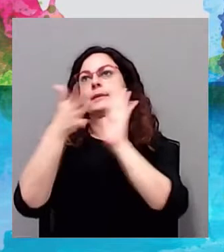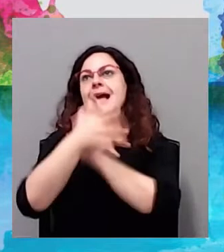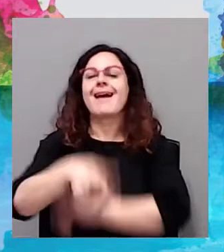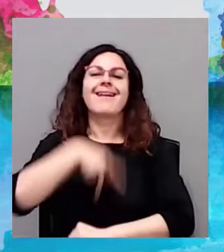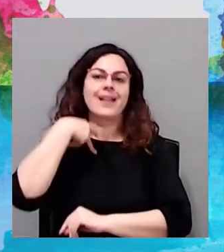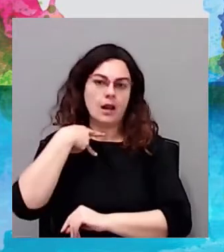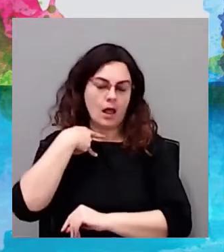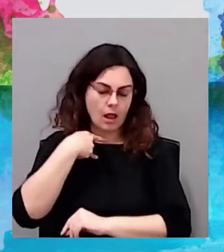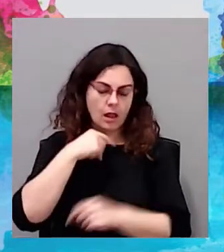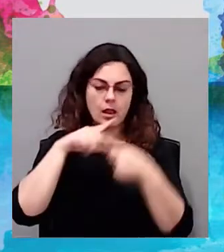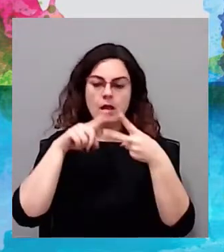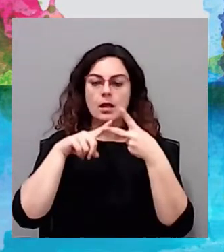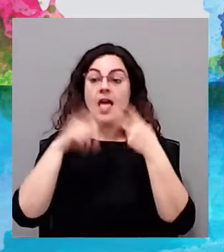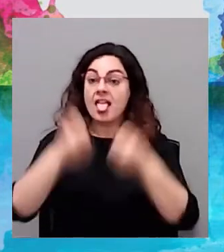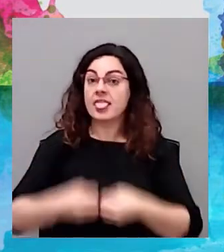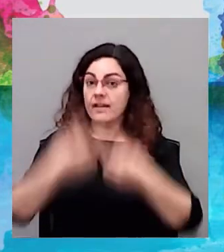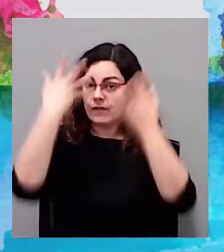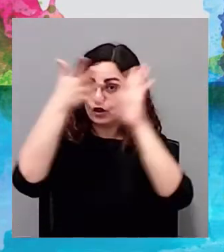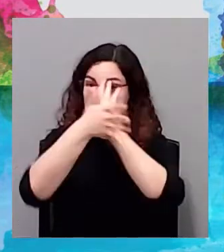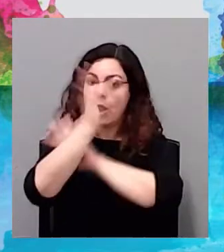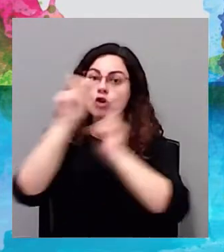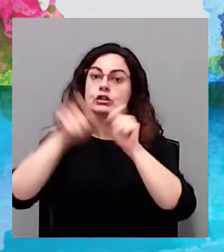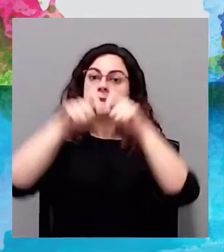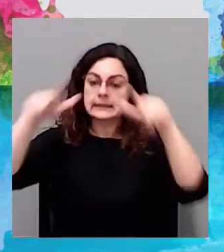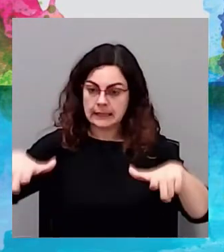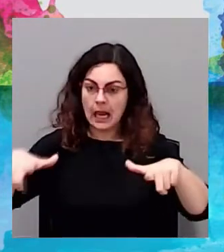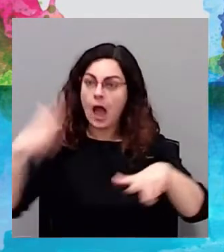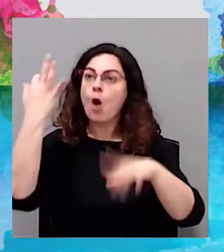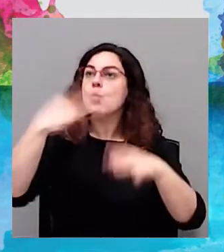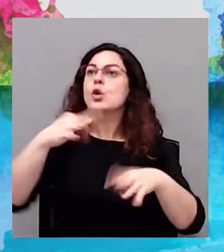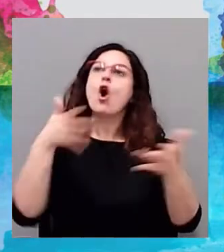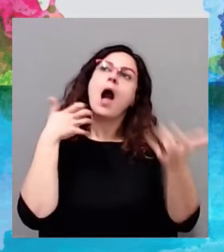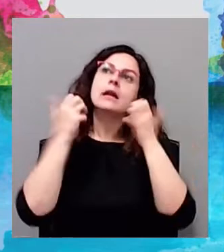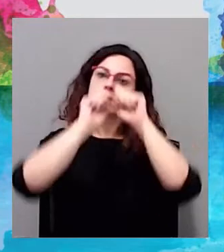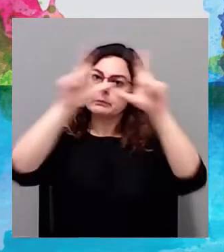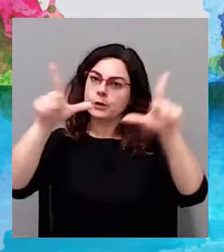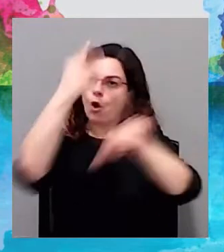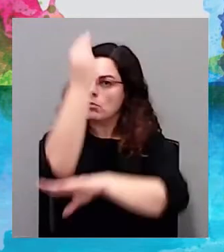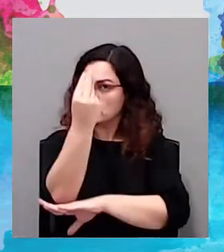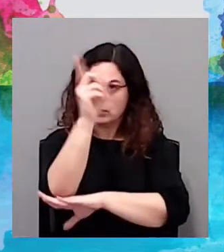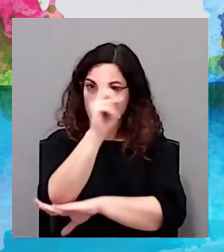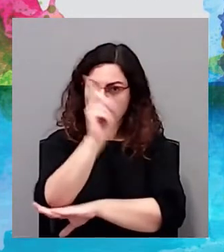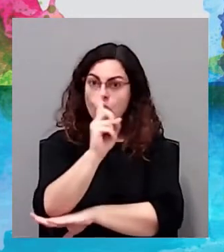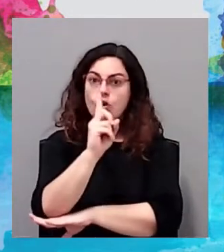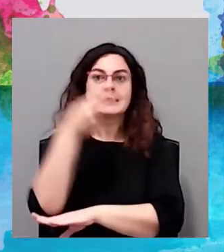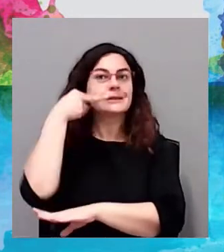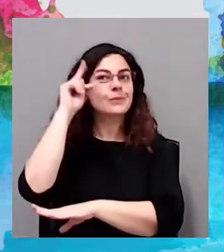most important works, description of the building and the exhibition